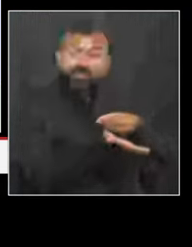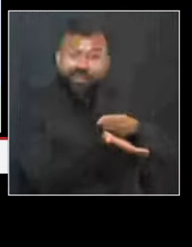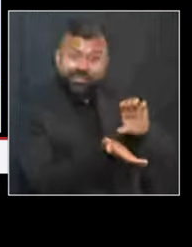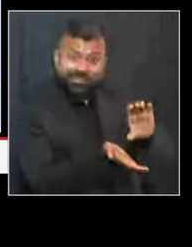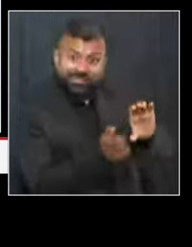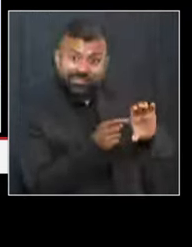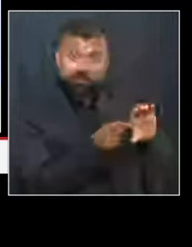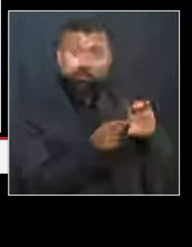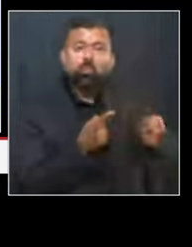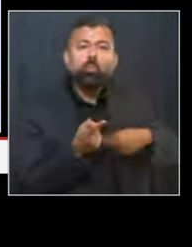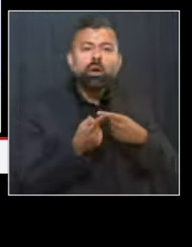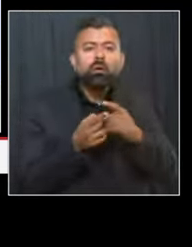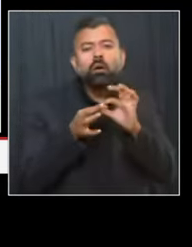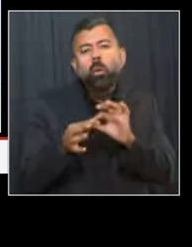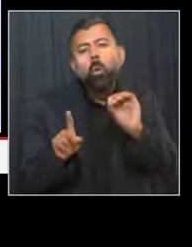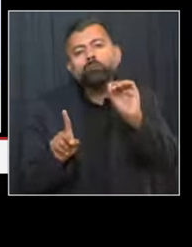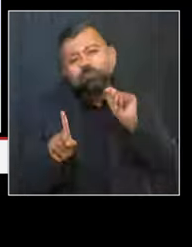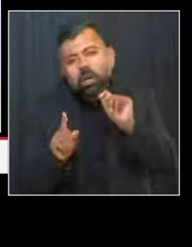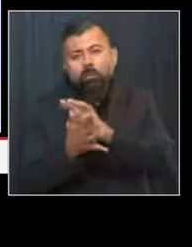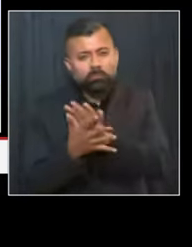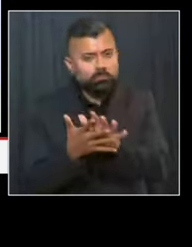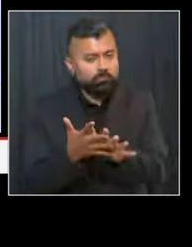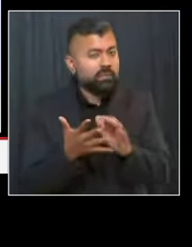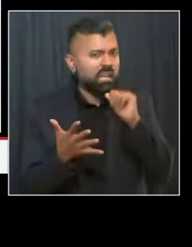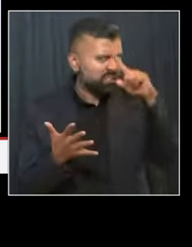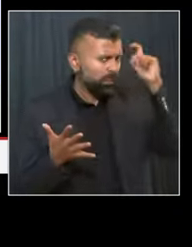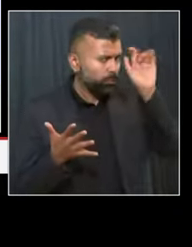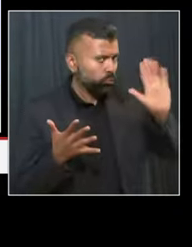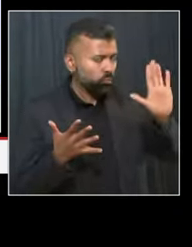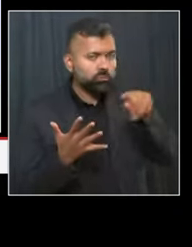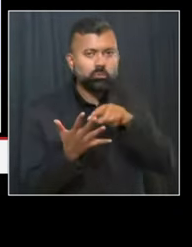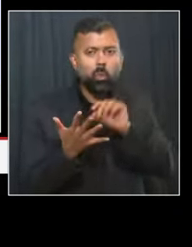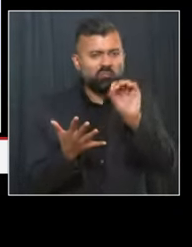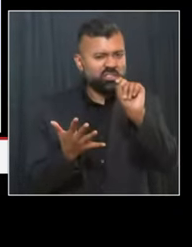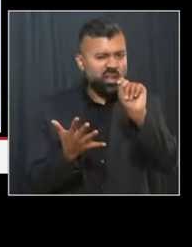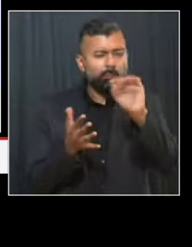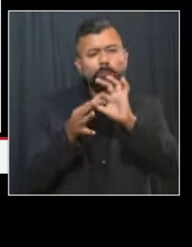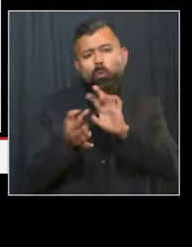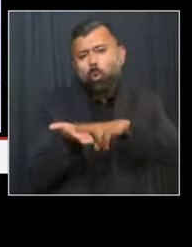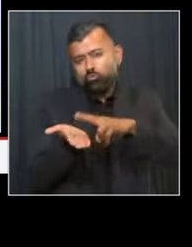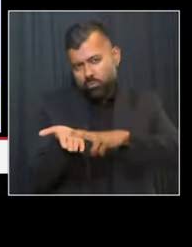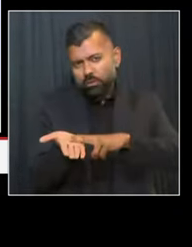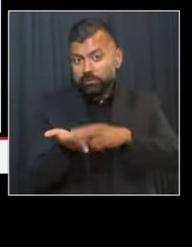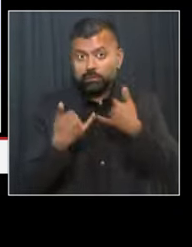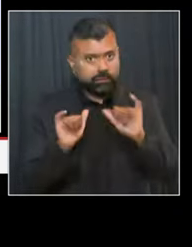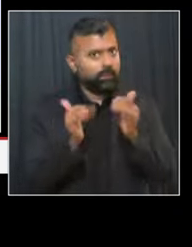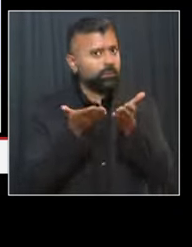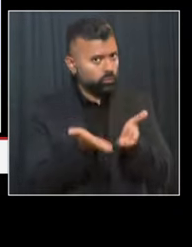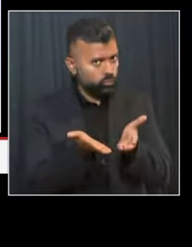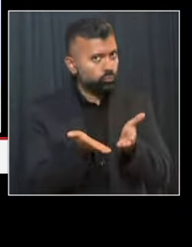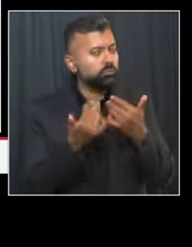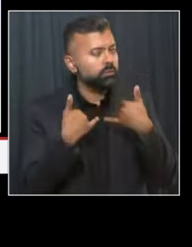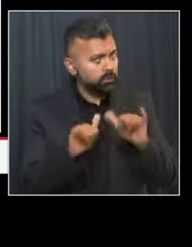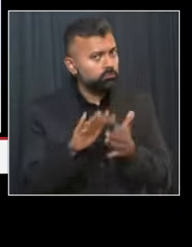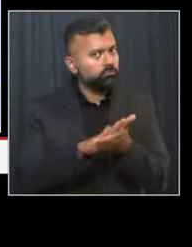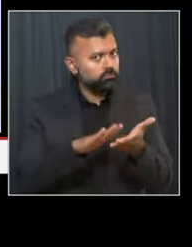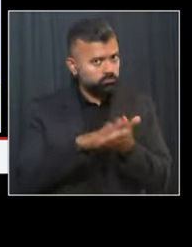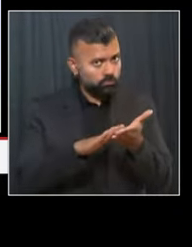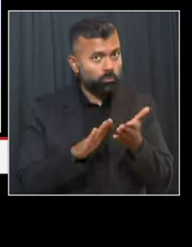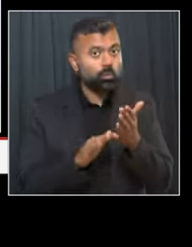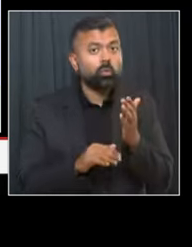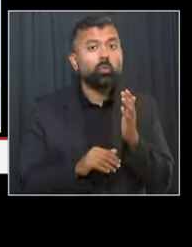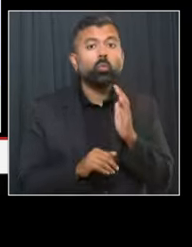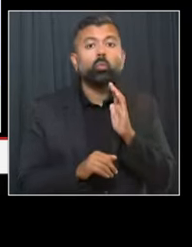new fiscal year, and not this summer. That's a contract that is still in which we have issued a motion for reconsideration of an